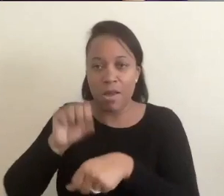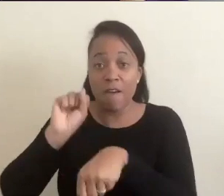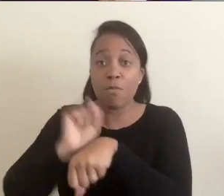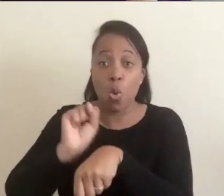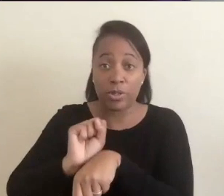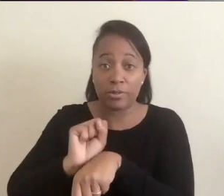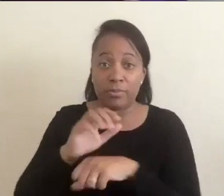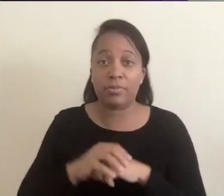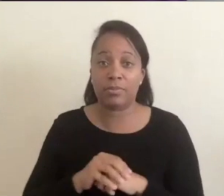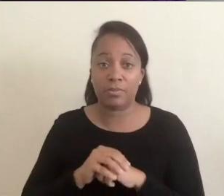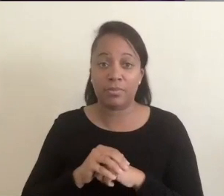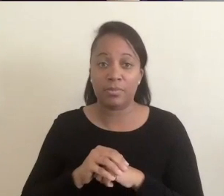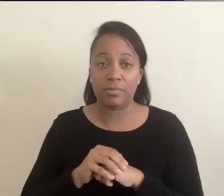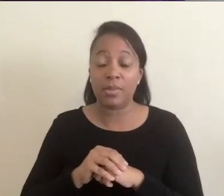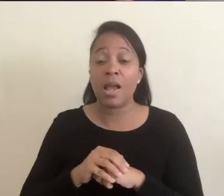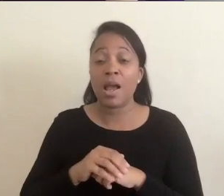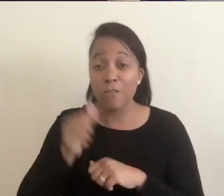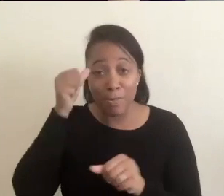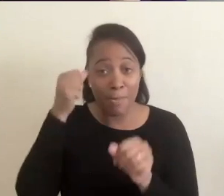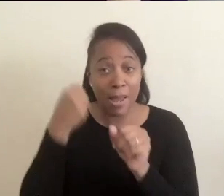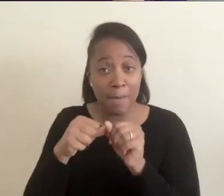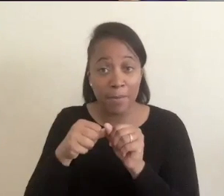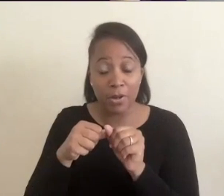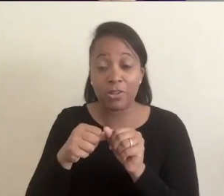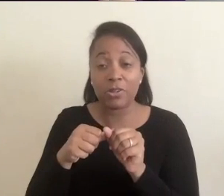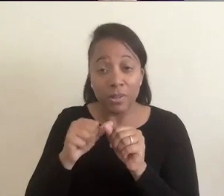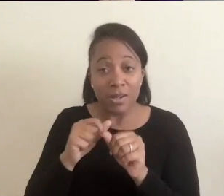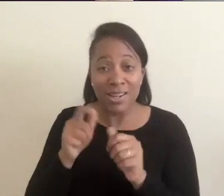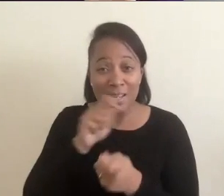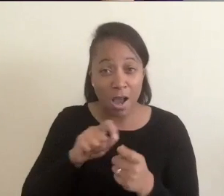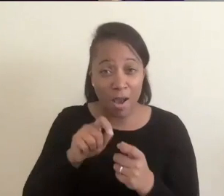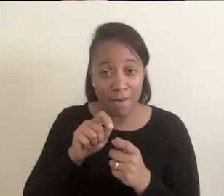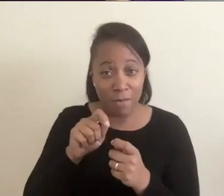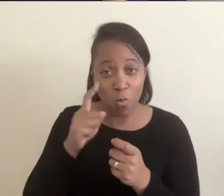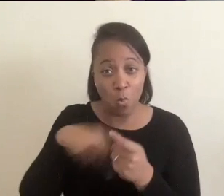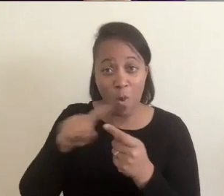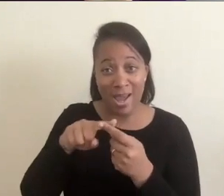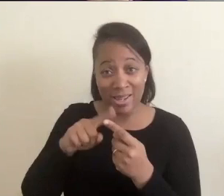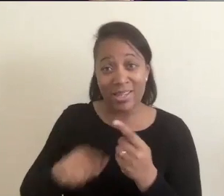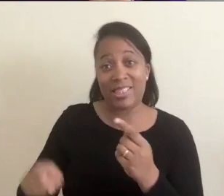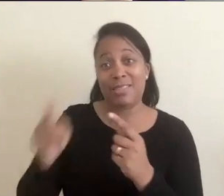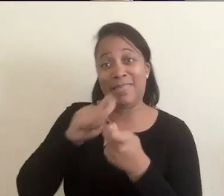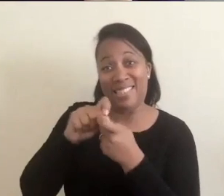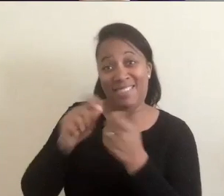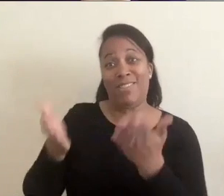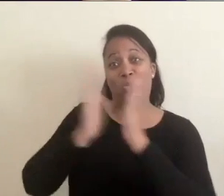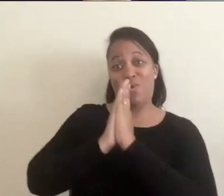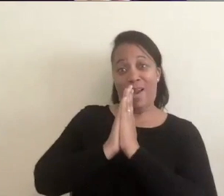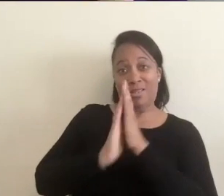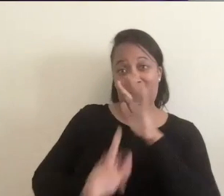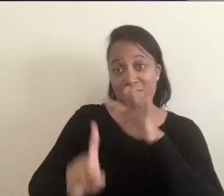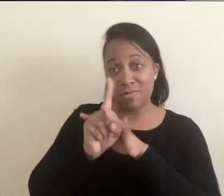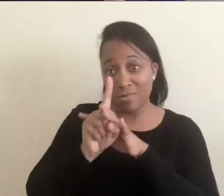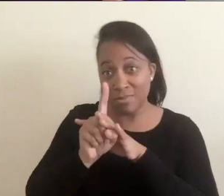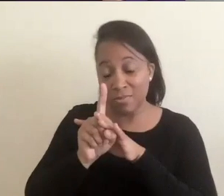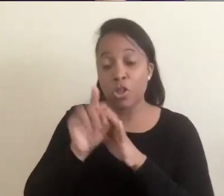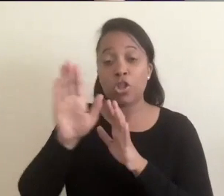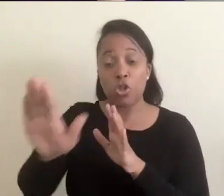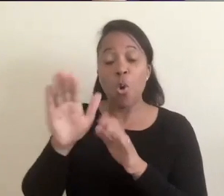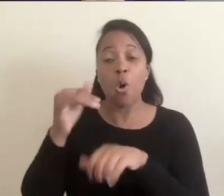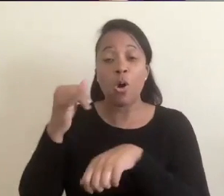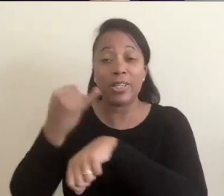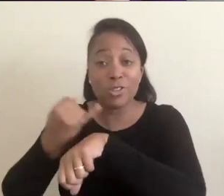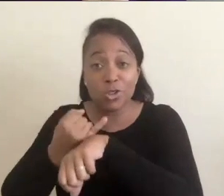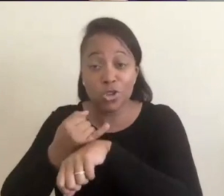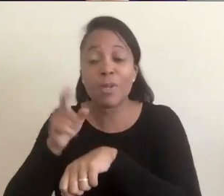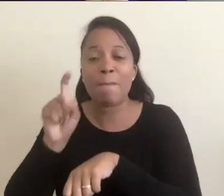this: upon a specific request by an individual who is unable to access specific content, your